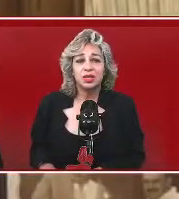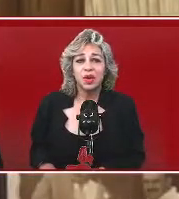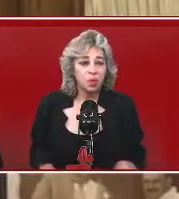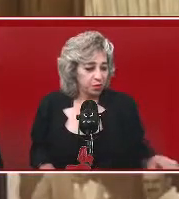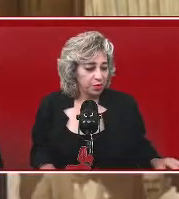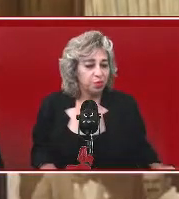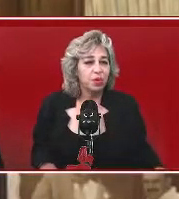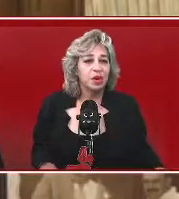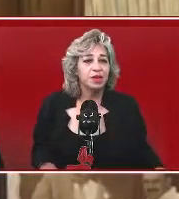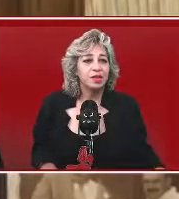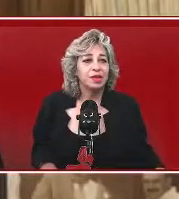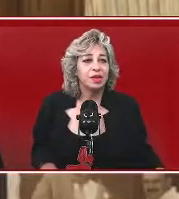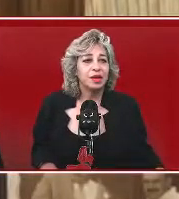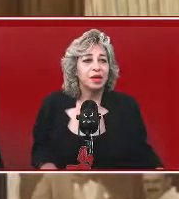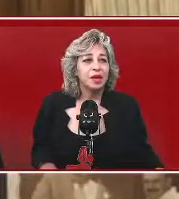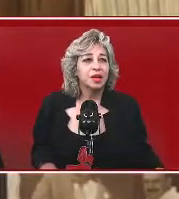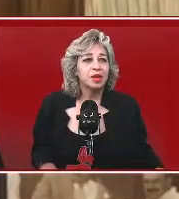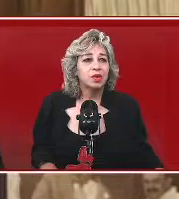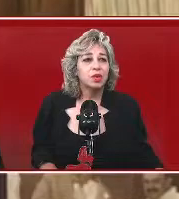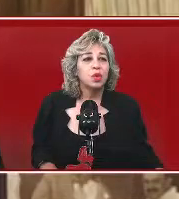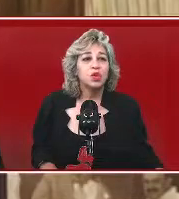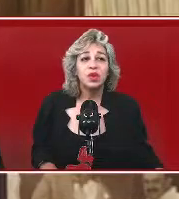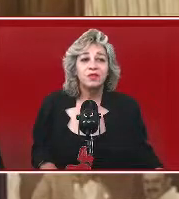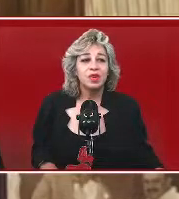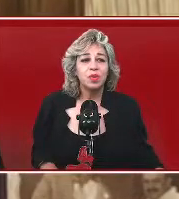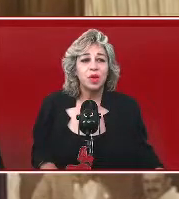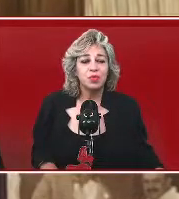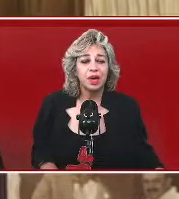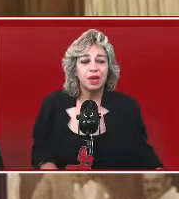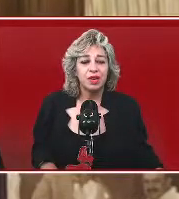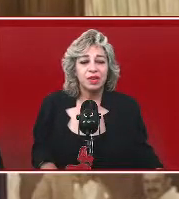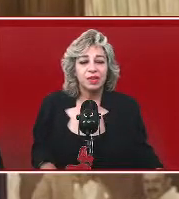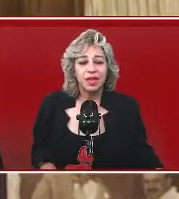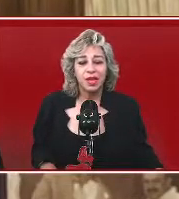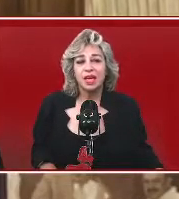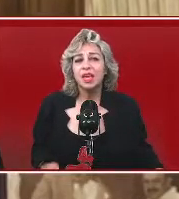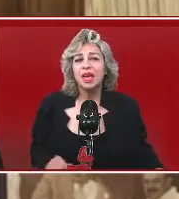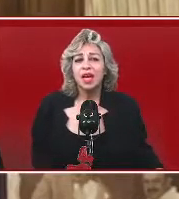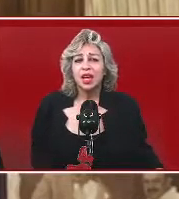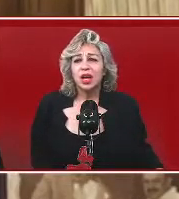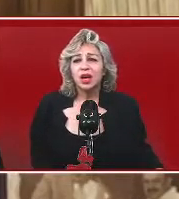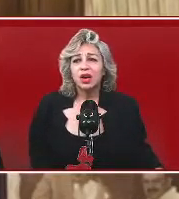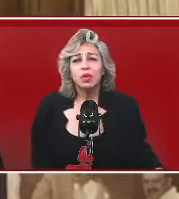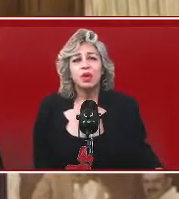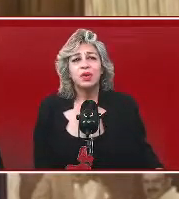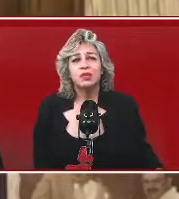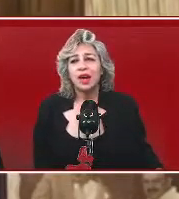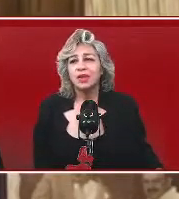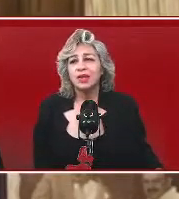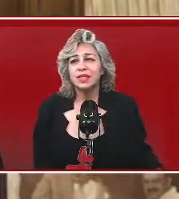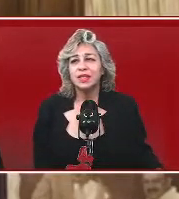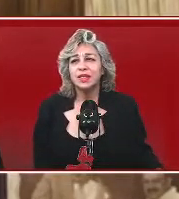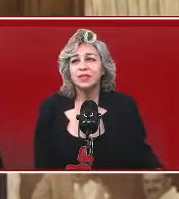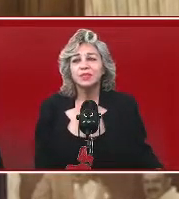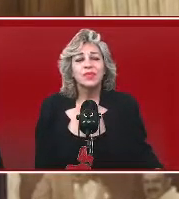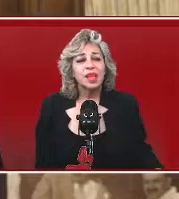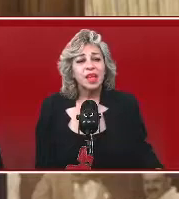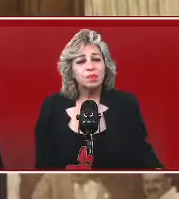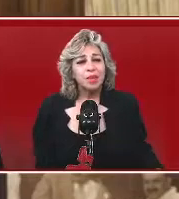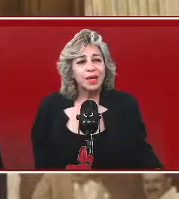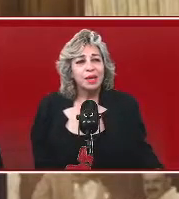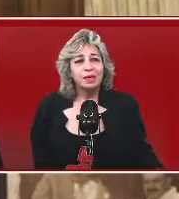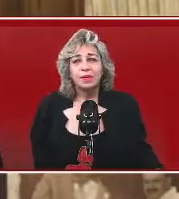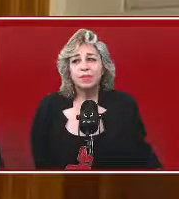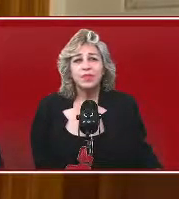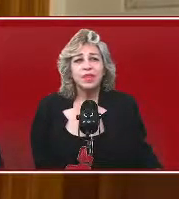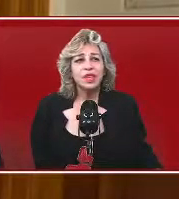mostrarlo to help you regarding the, Lo que pasa que we're doing very well regarding the coronavirus.